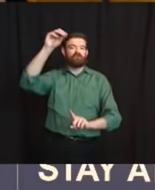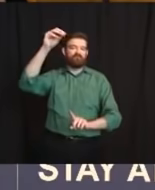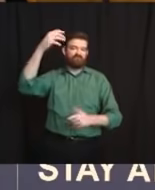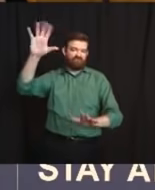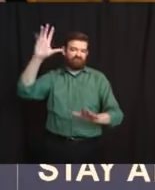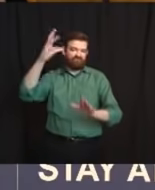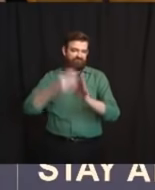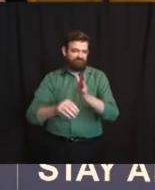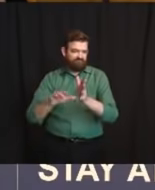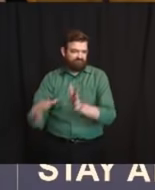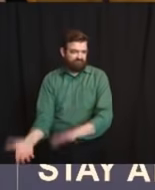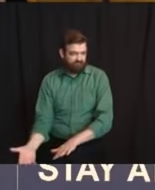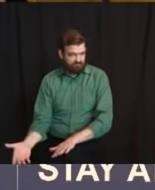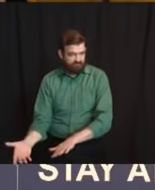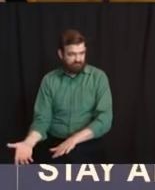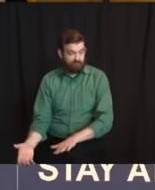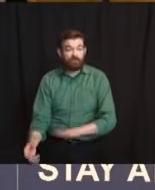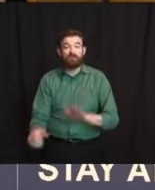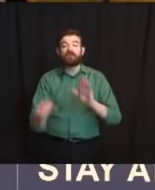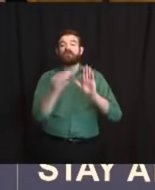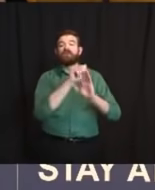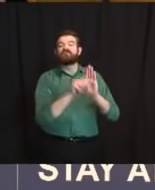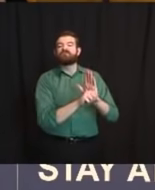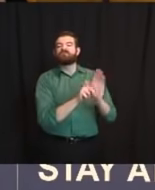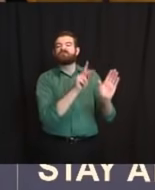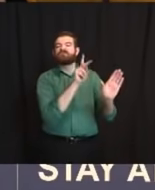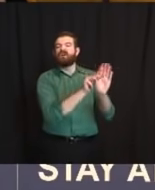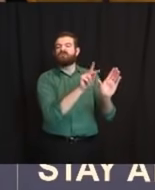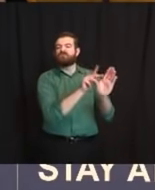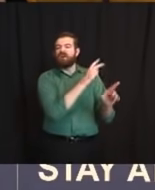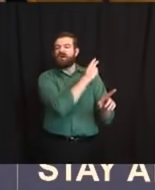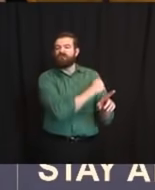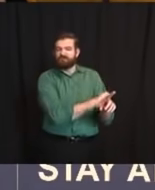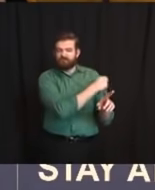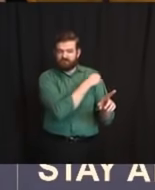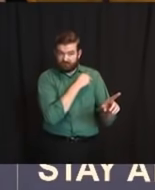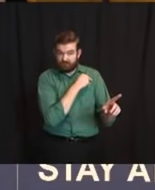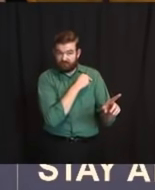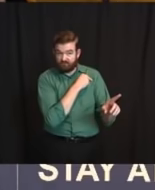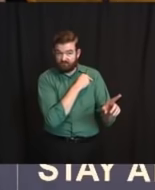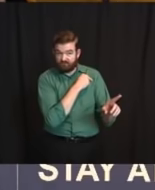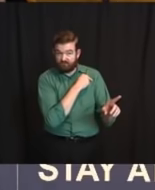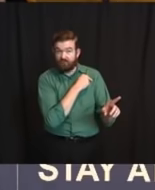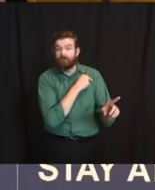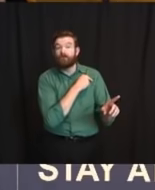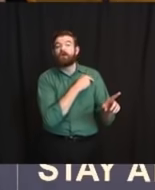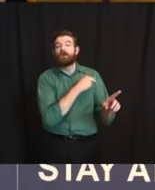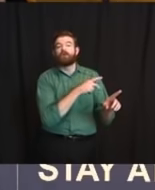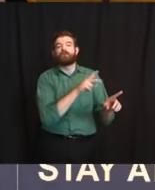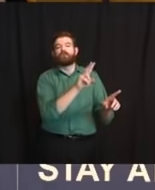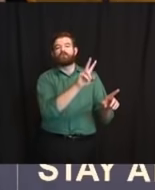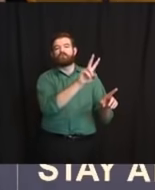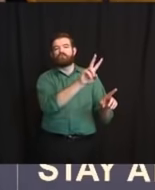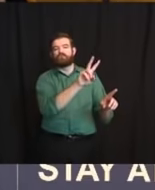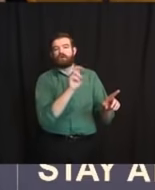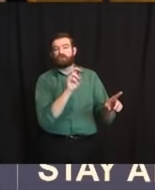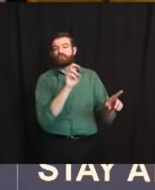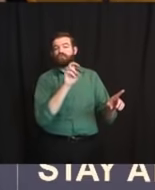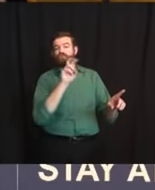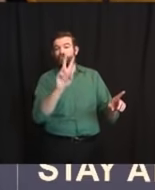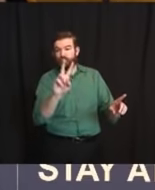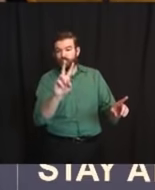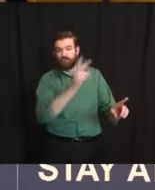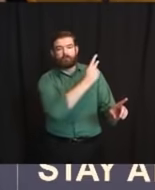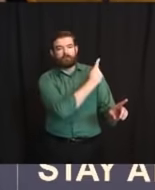census of 1,240, are reporting 202 patients right now testing positive and a total